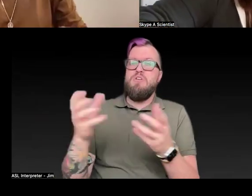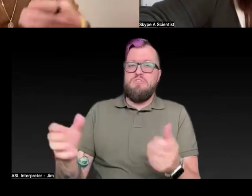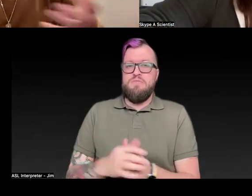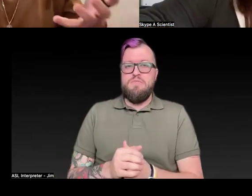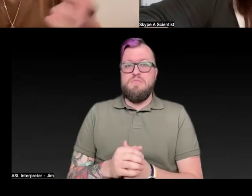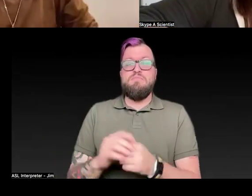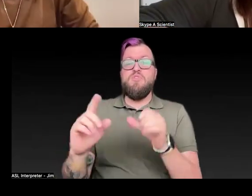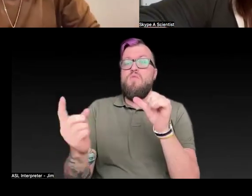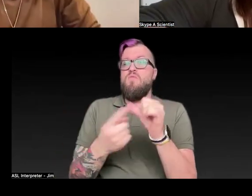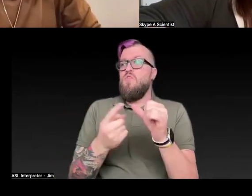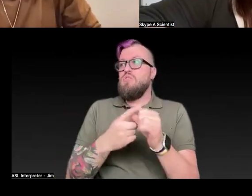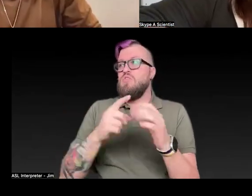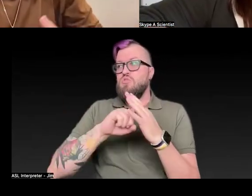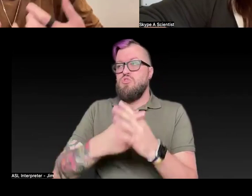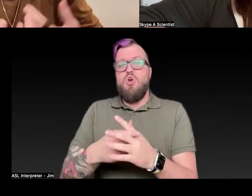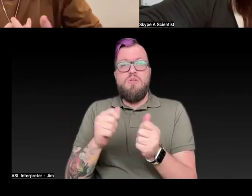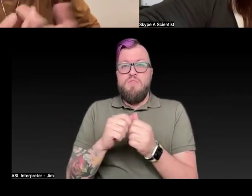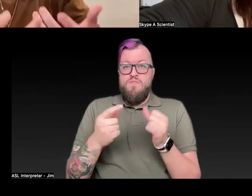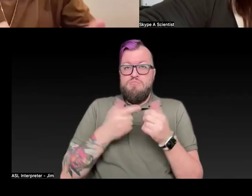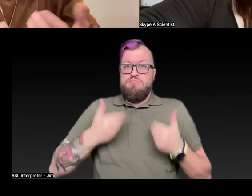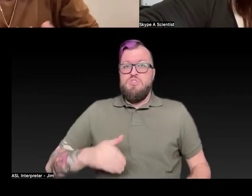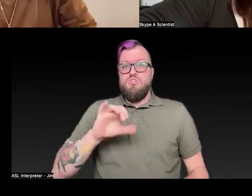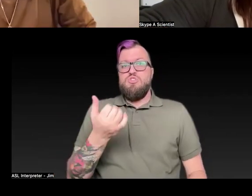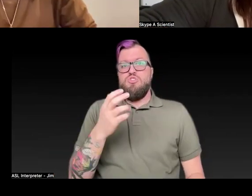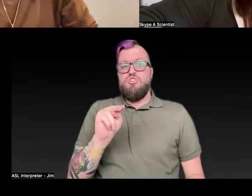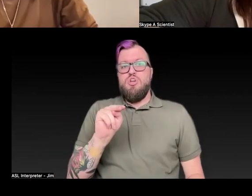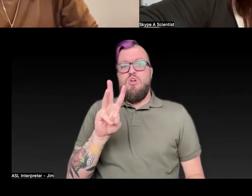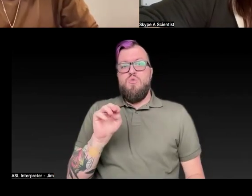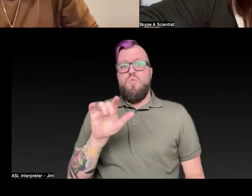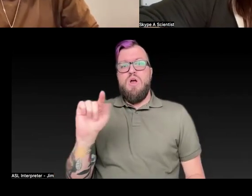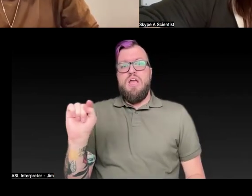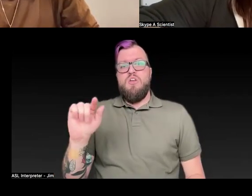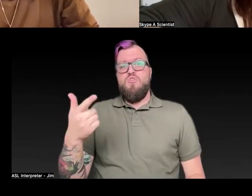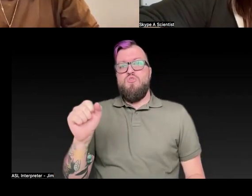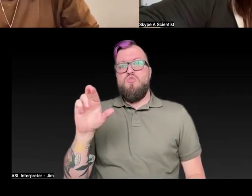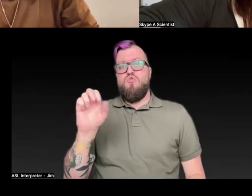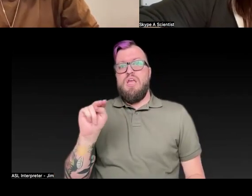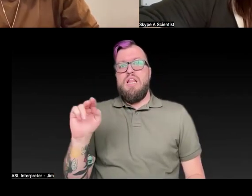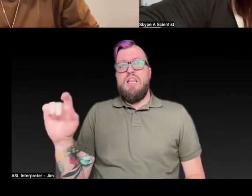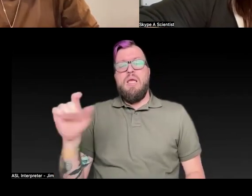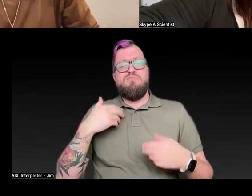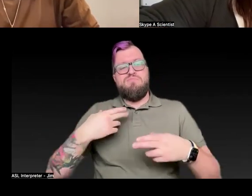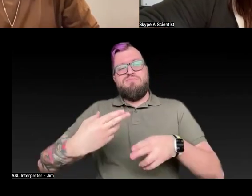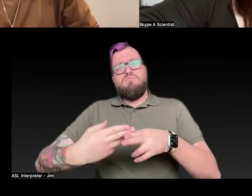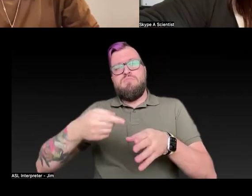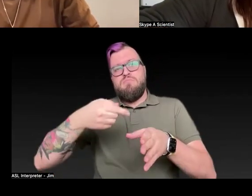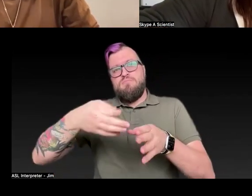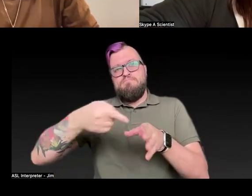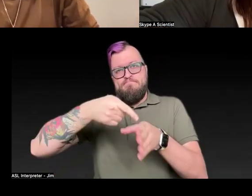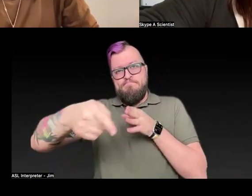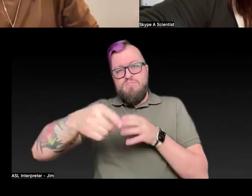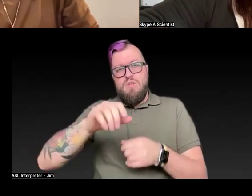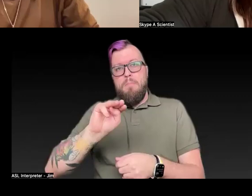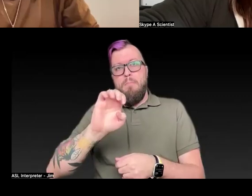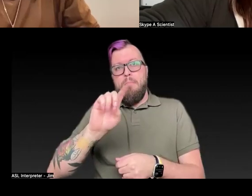get started kind of right off the bat. My name is John Wyatt Greenlee. As Sarah said, I am a medievalist and a historian, and my area